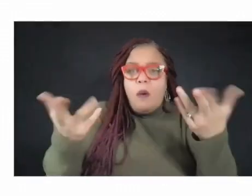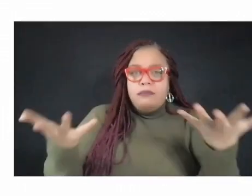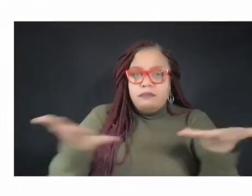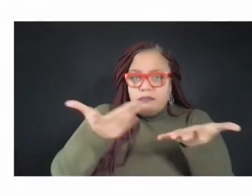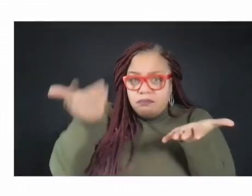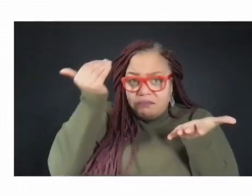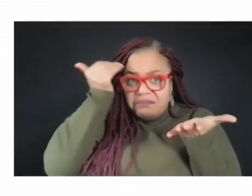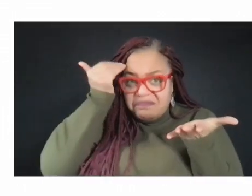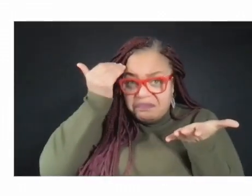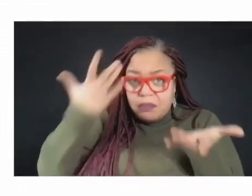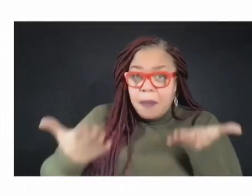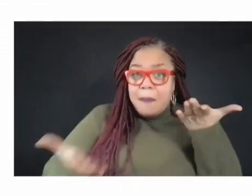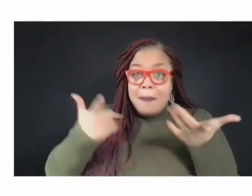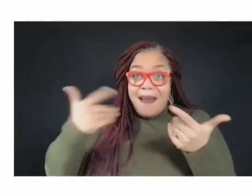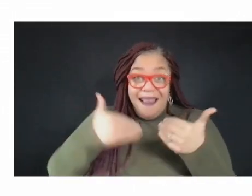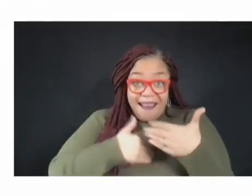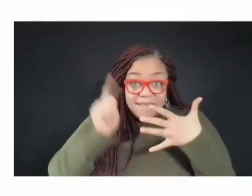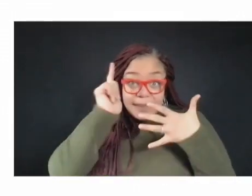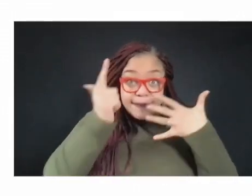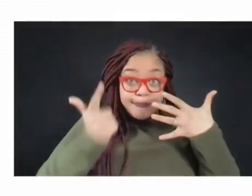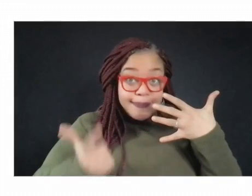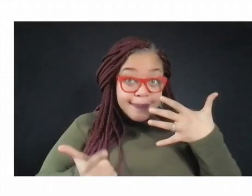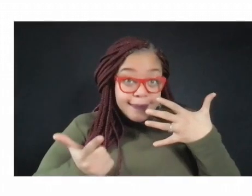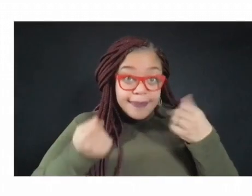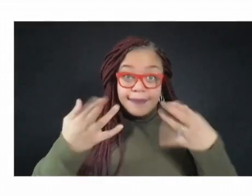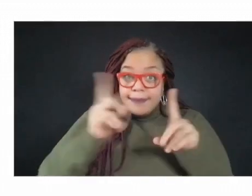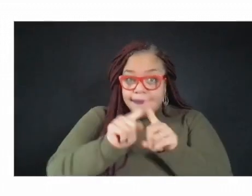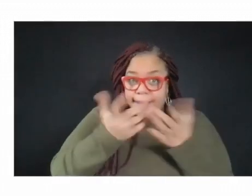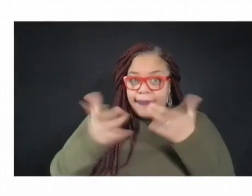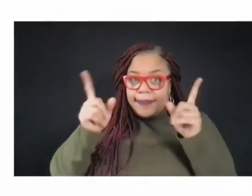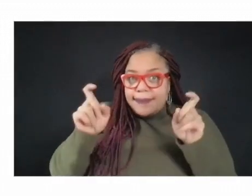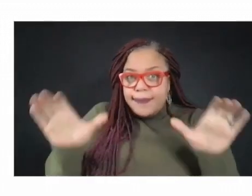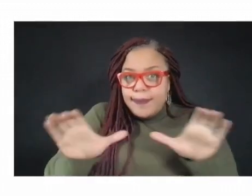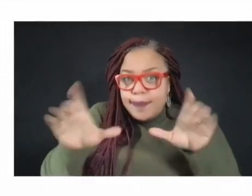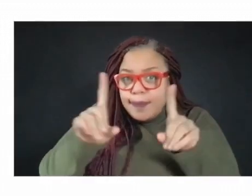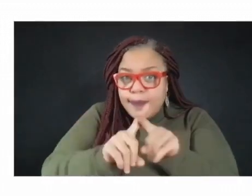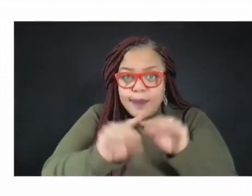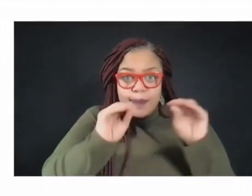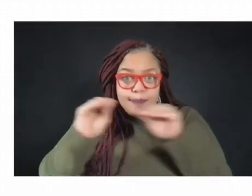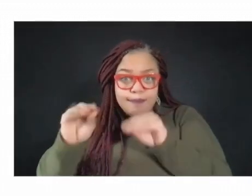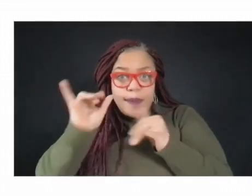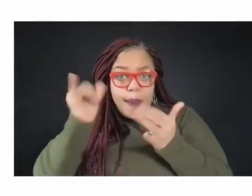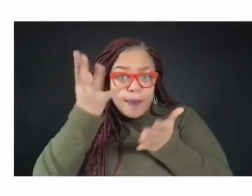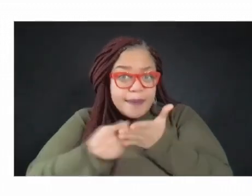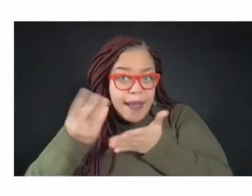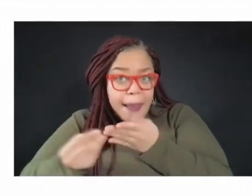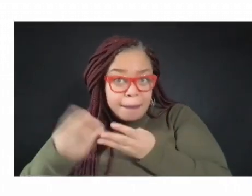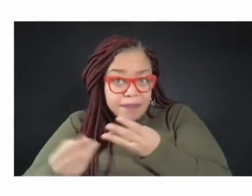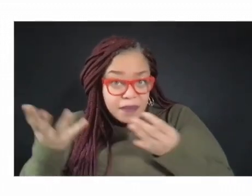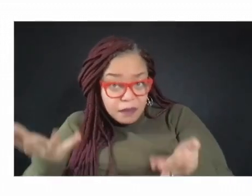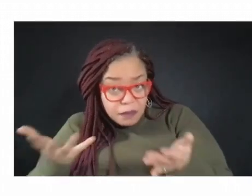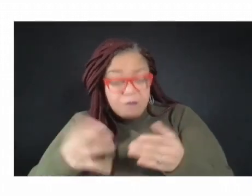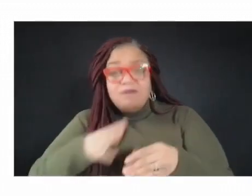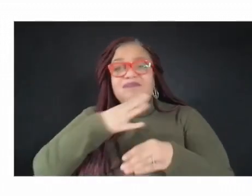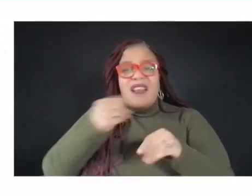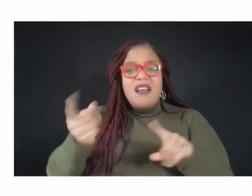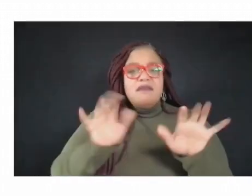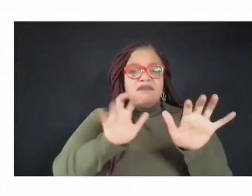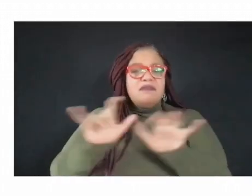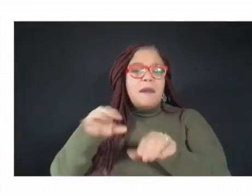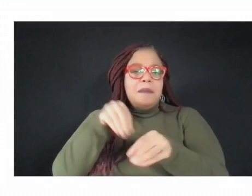done, to fill those gaps. And type inside your sticky. When you're